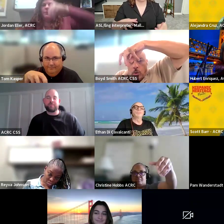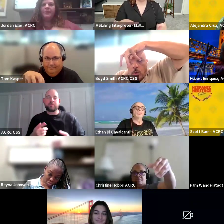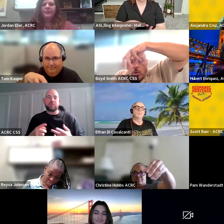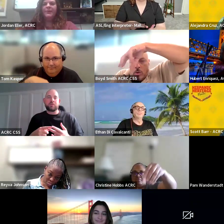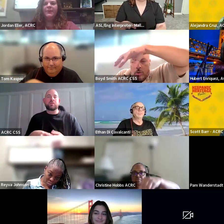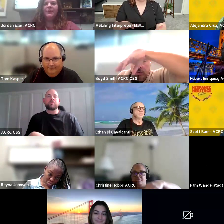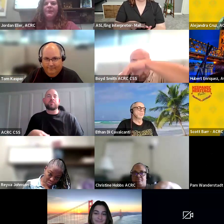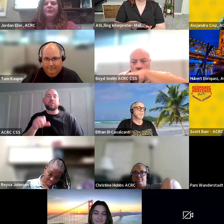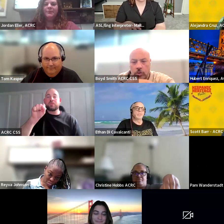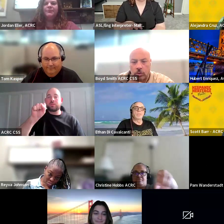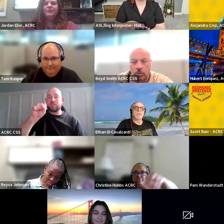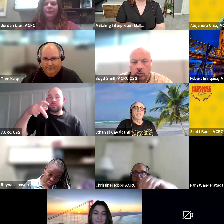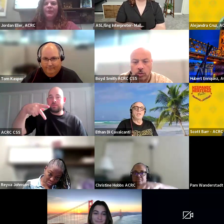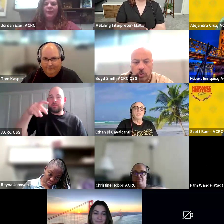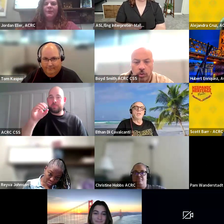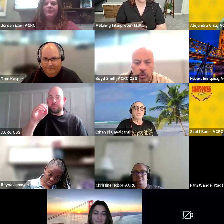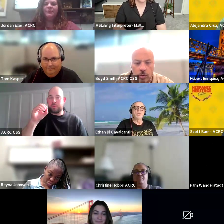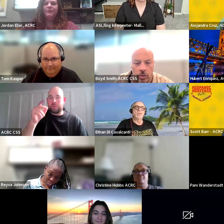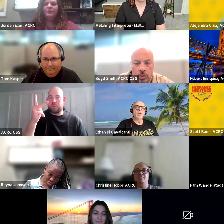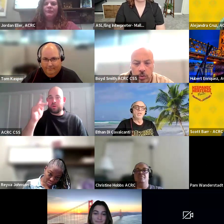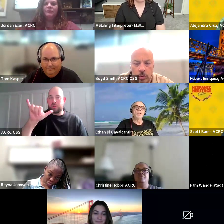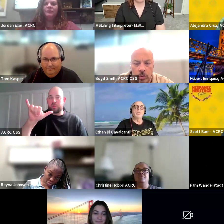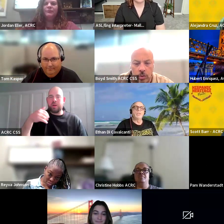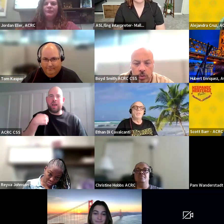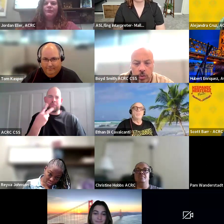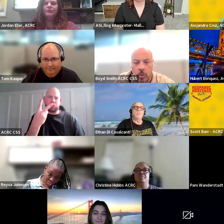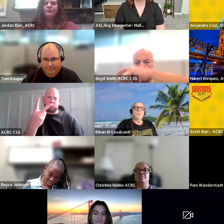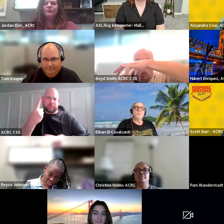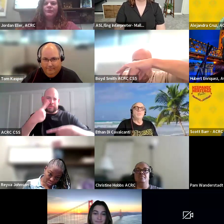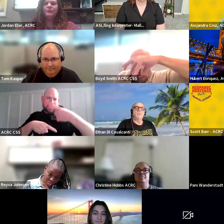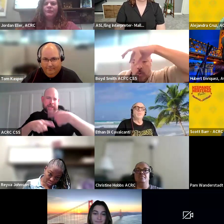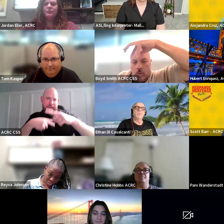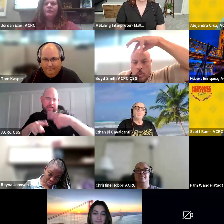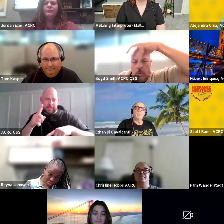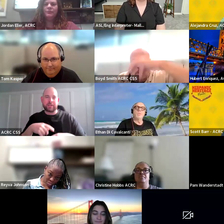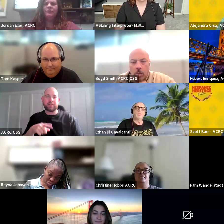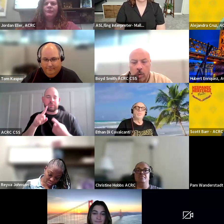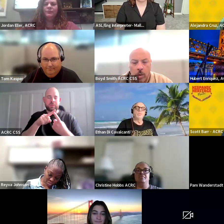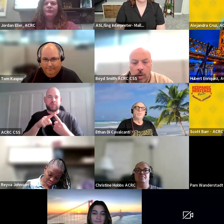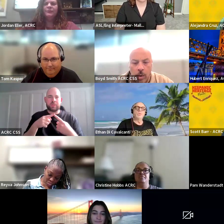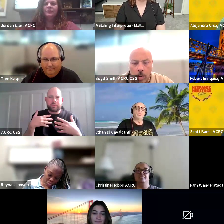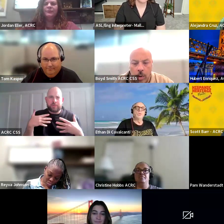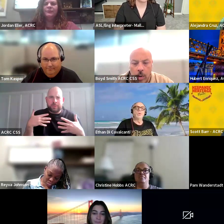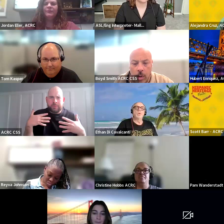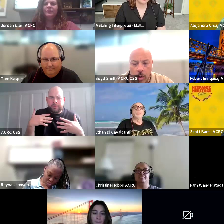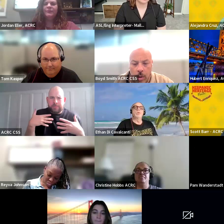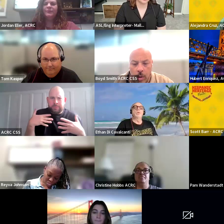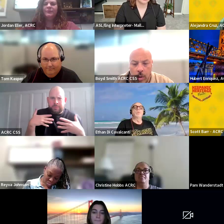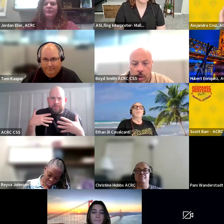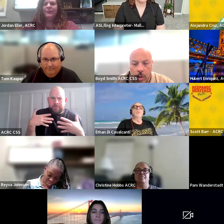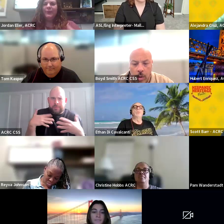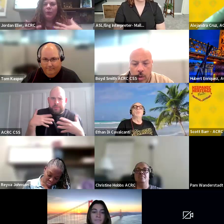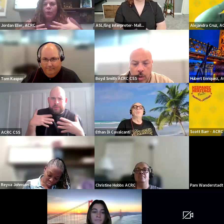So we're moving back and forth, alternating. And then for our third, we've got spooky. We've got two signs for